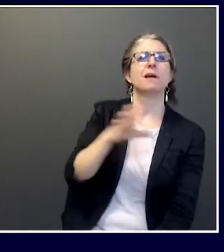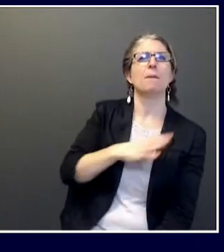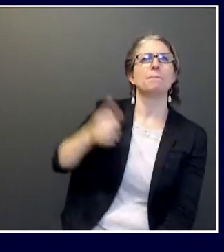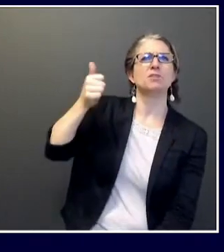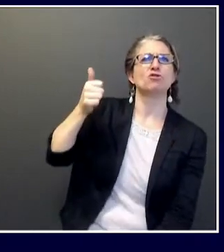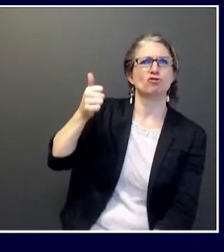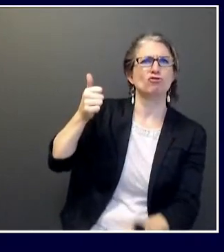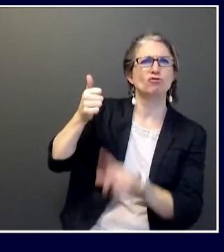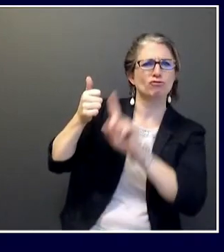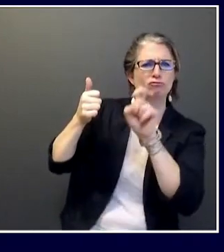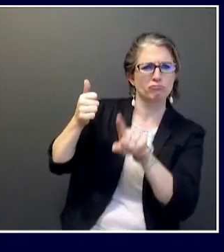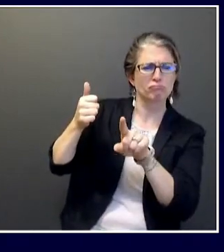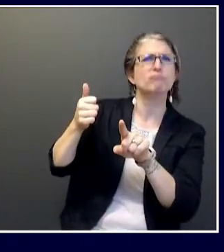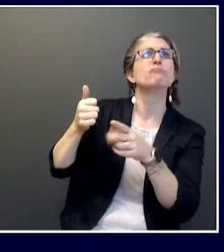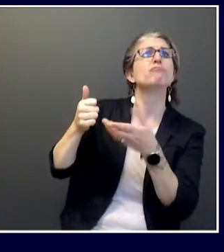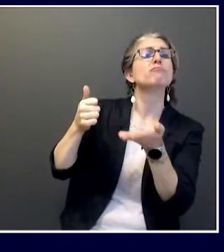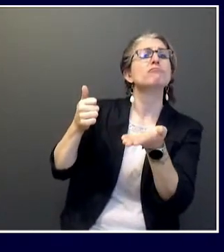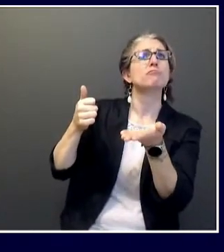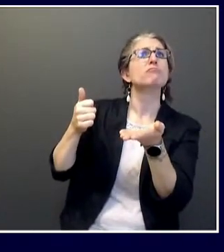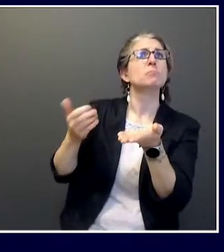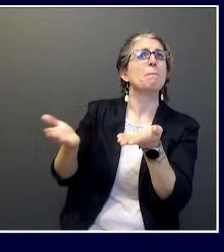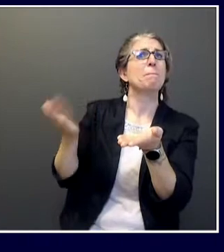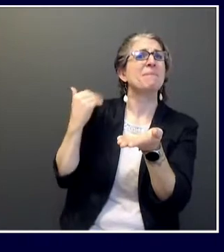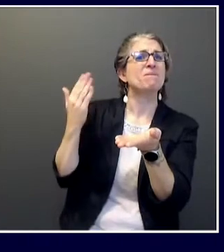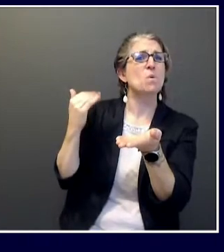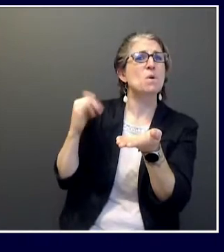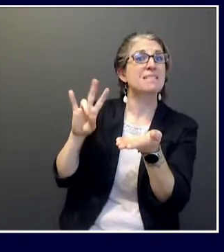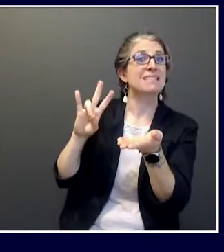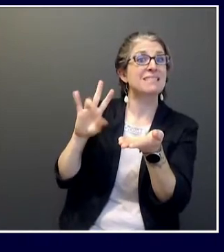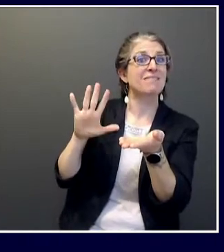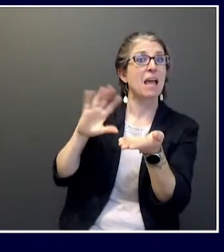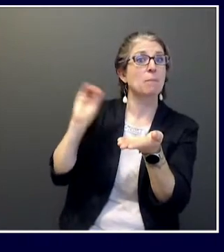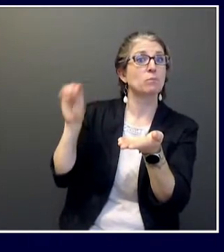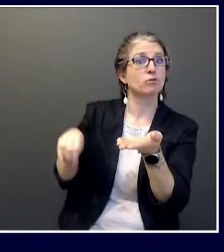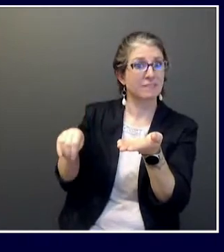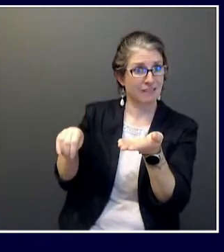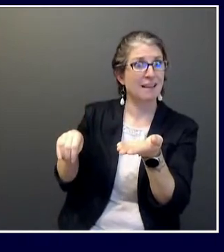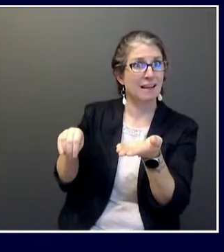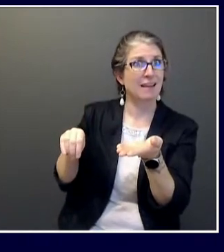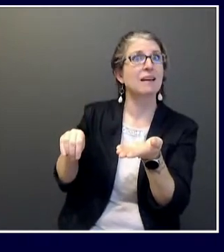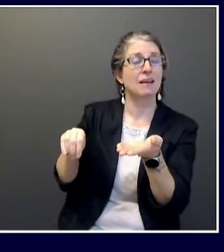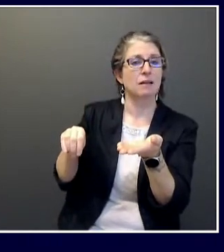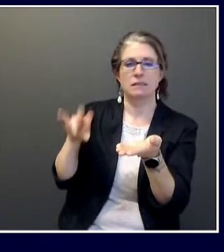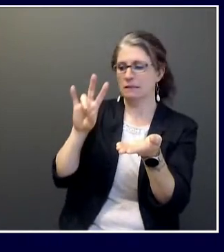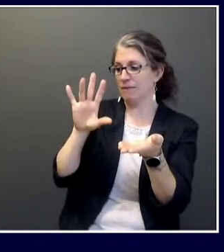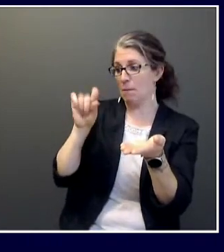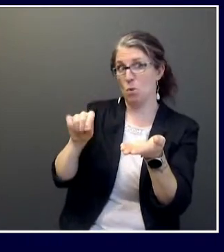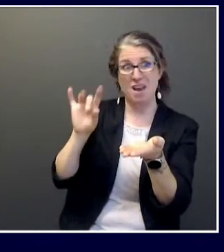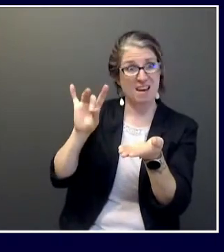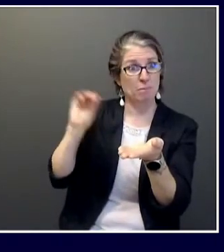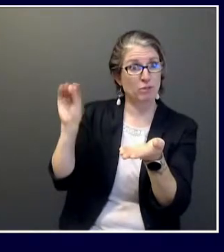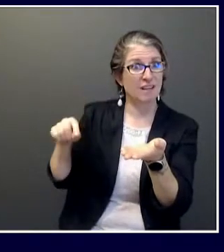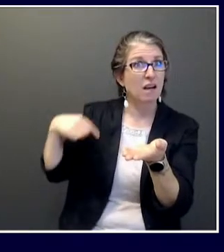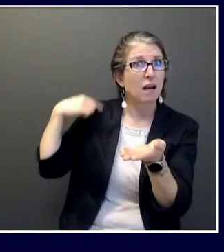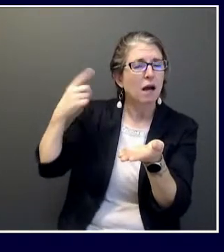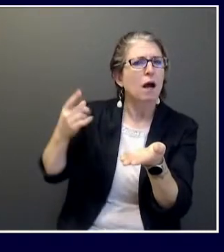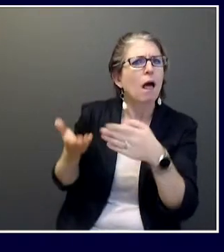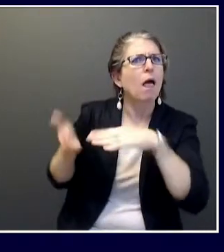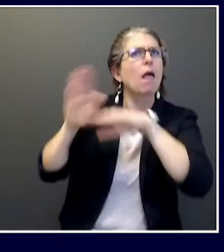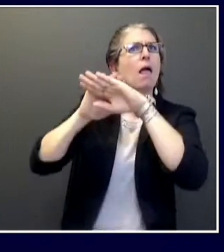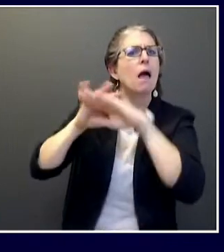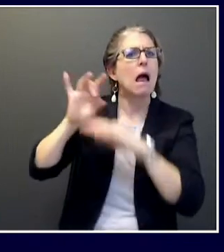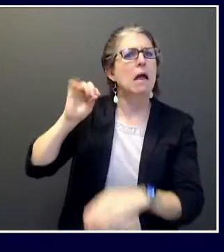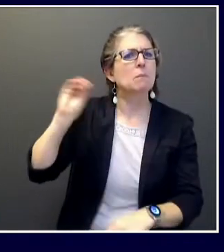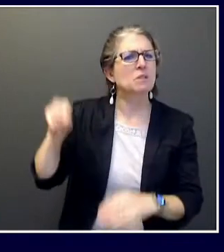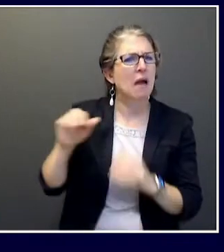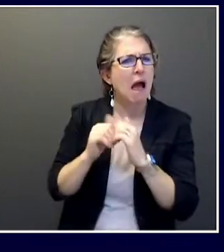around 75.8 or so percent during the last reporting period. So I just wanted to get your reaction to that. Yep, I'm happy to